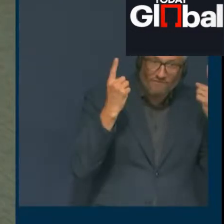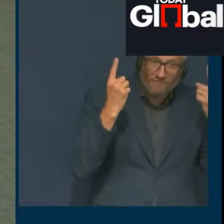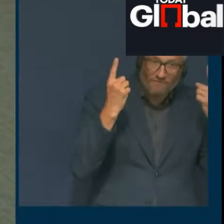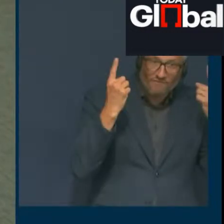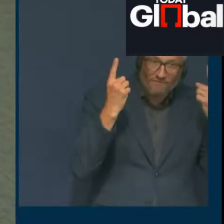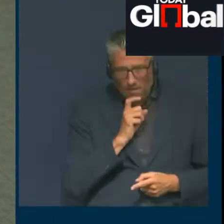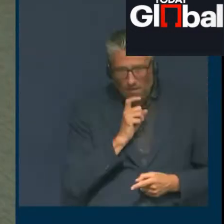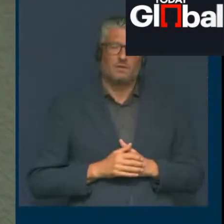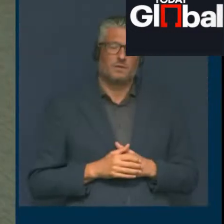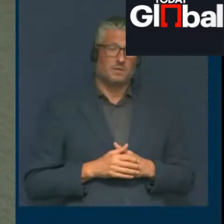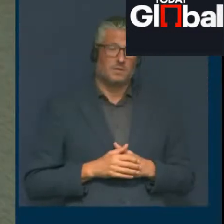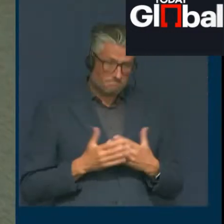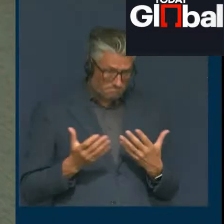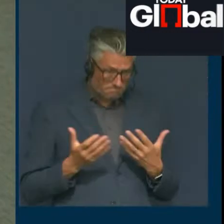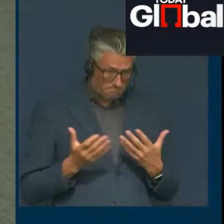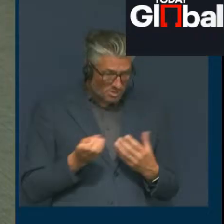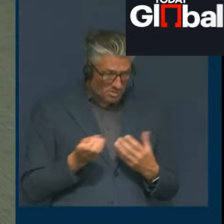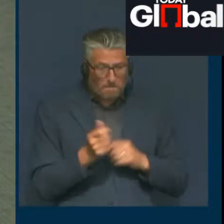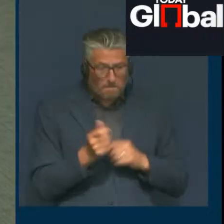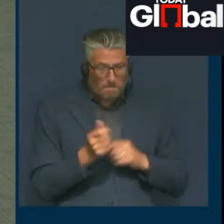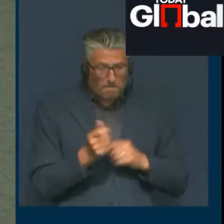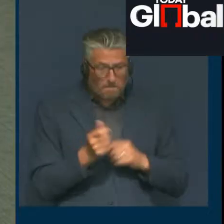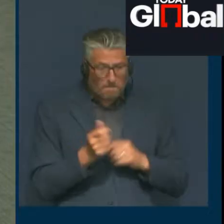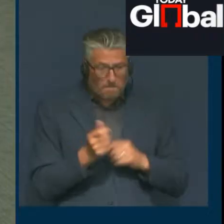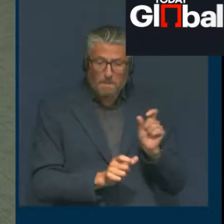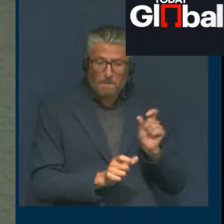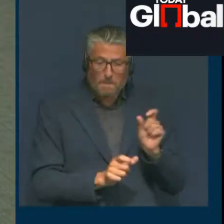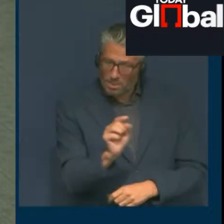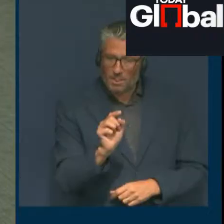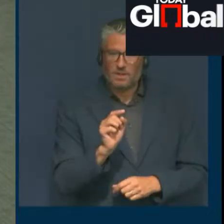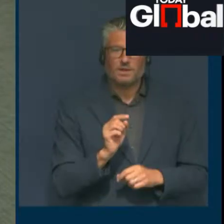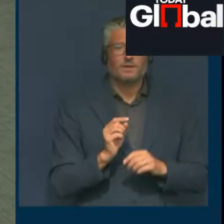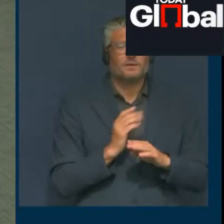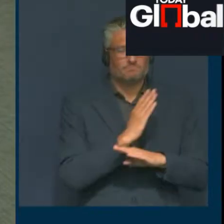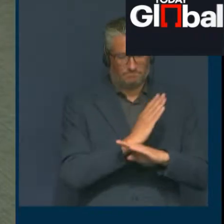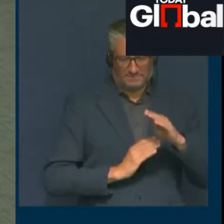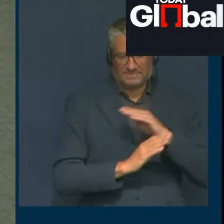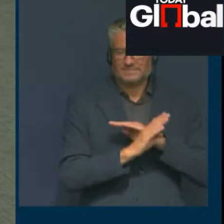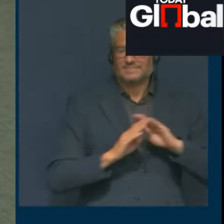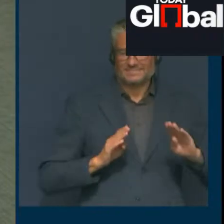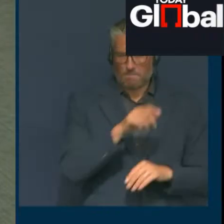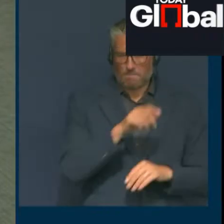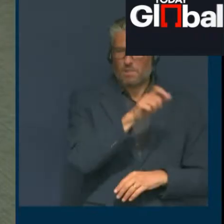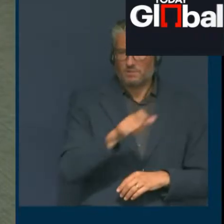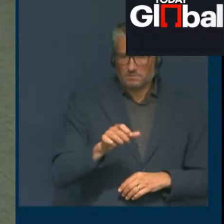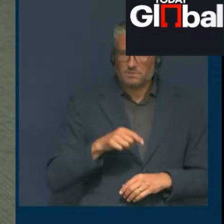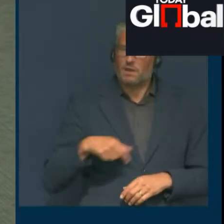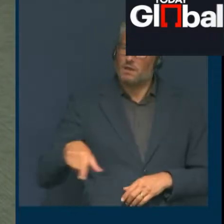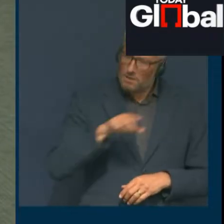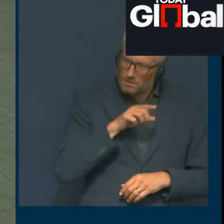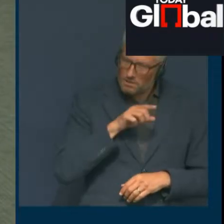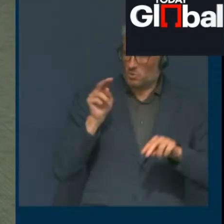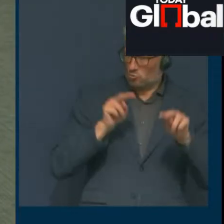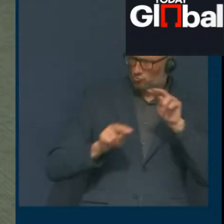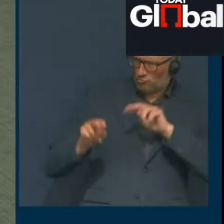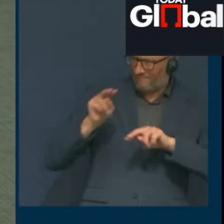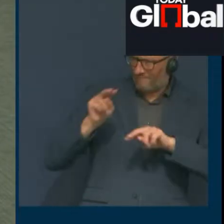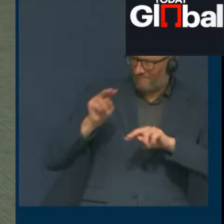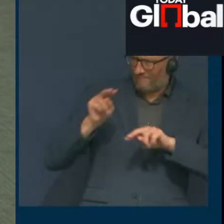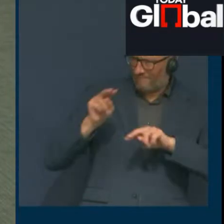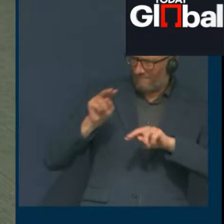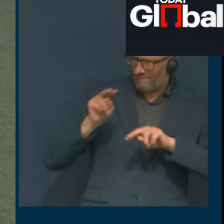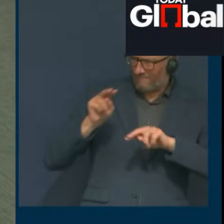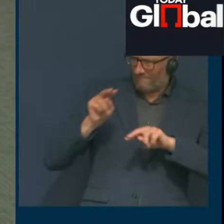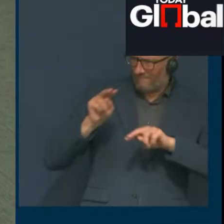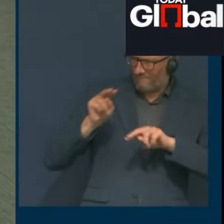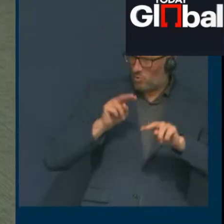including some persons with disabilities that have viewed the mechanism of the work of the council and attending its session and